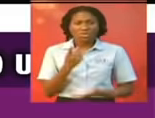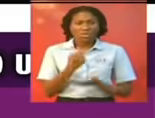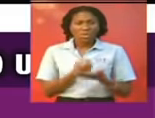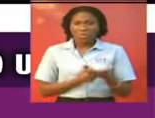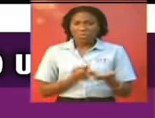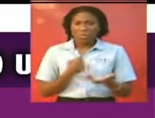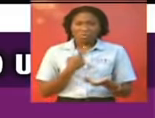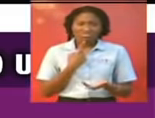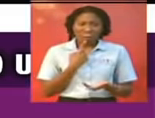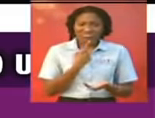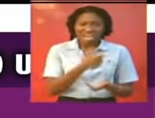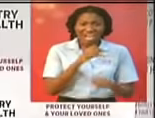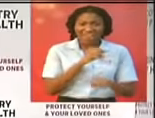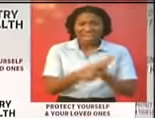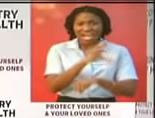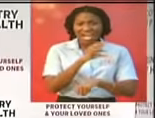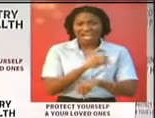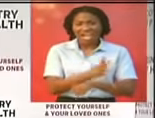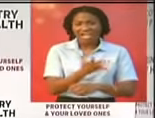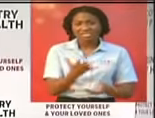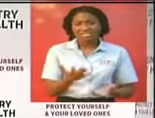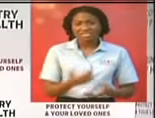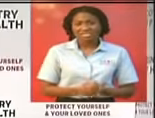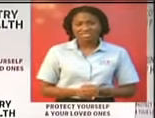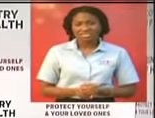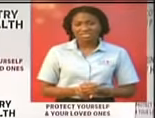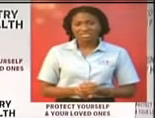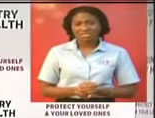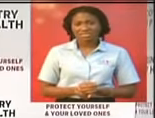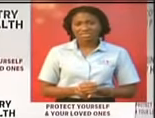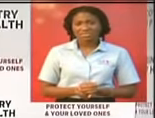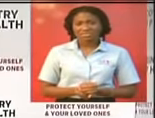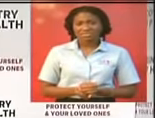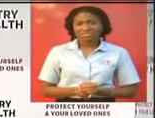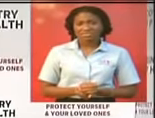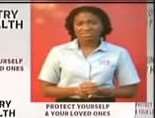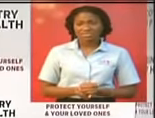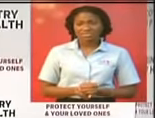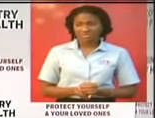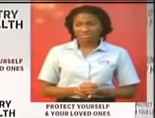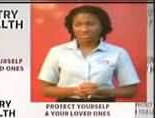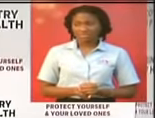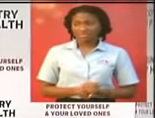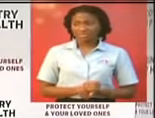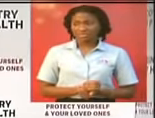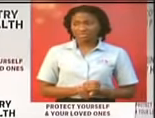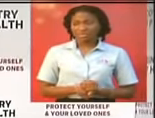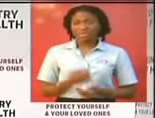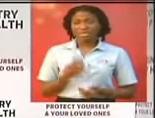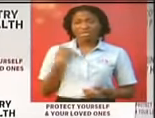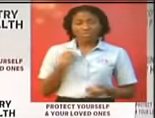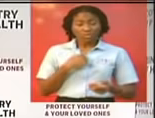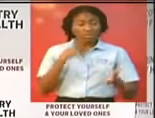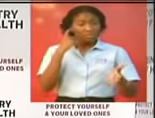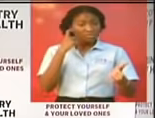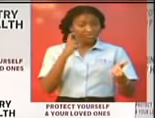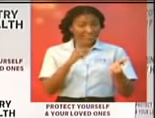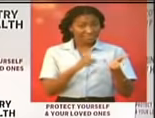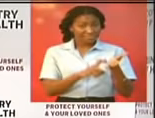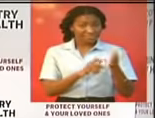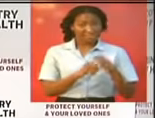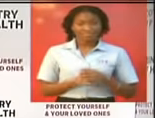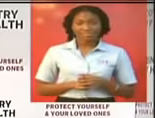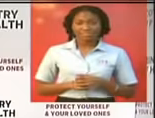persons? Yeah, so again, it's an anomaly, because generally speaking, what you had noted, if it is the AstraZeneca